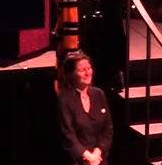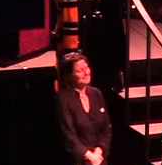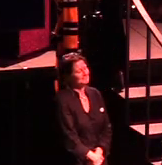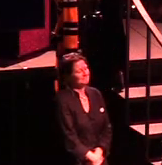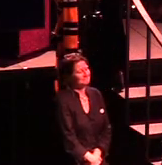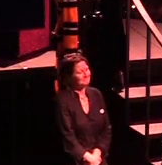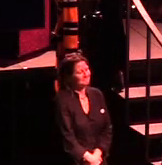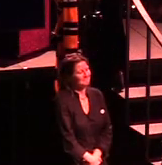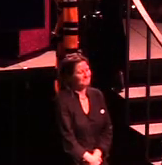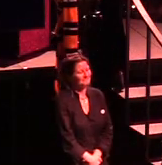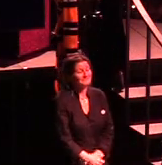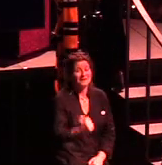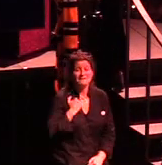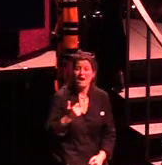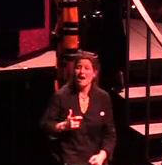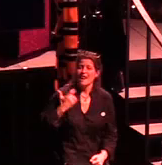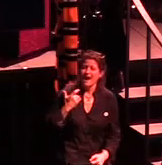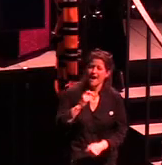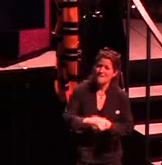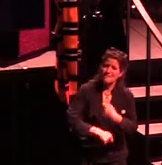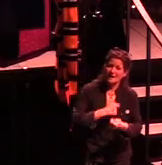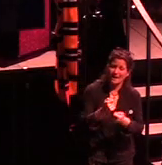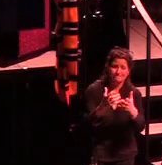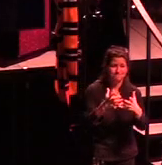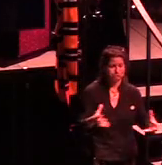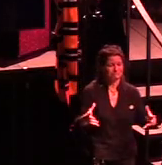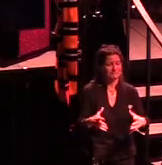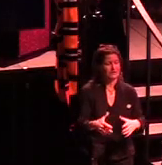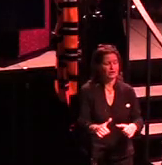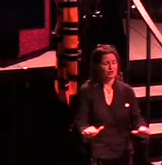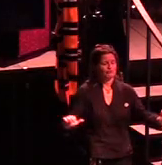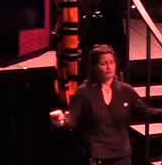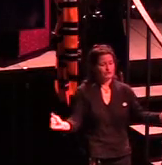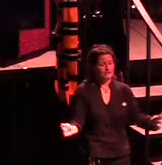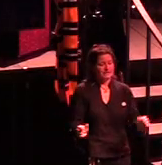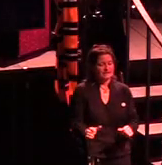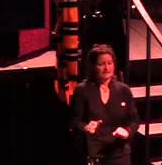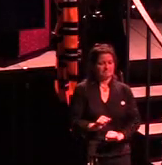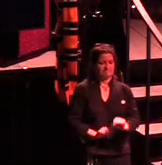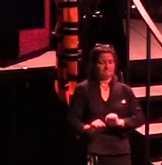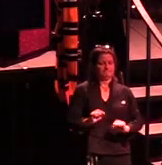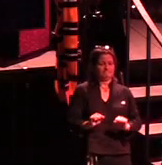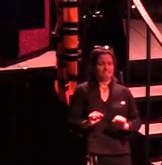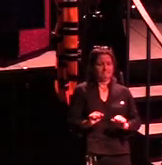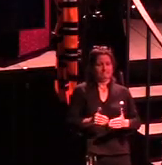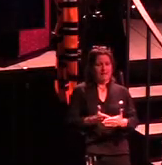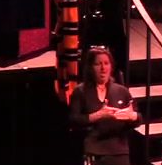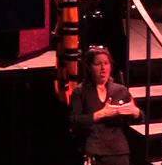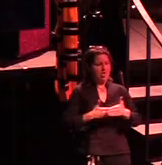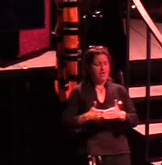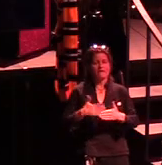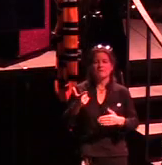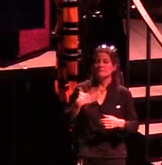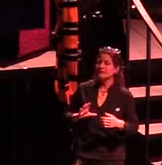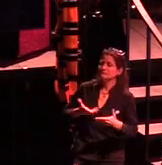and my life became include increasingly restricted as a result then I have a conversation with my friend